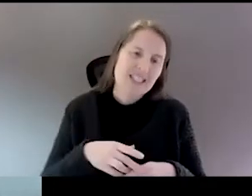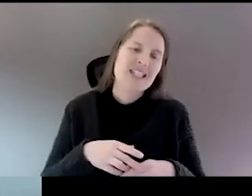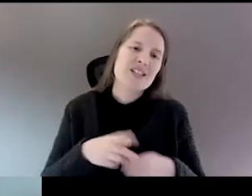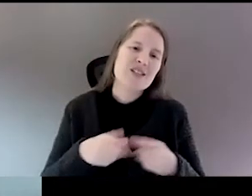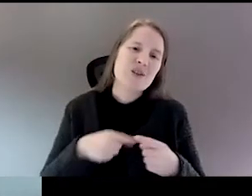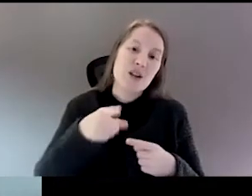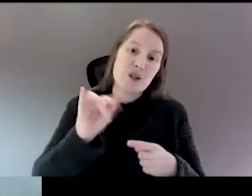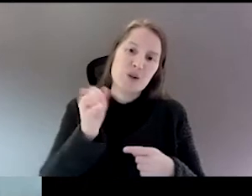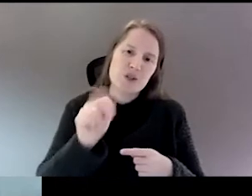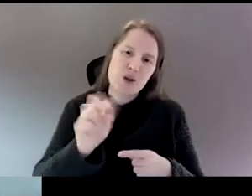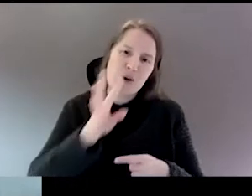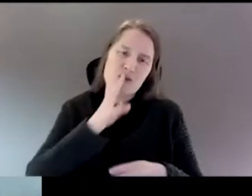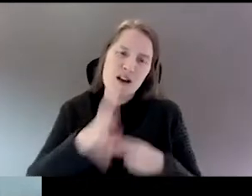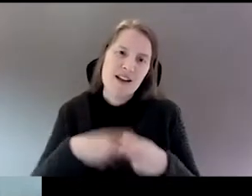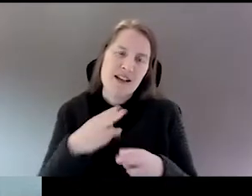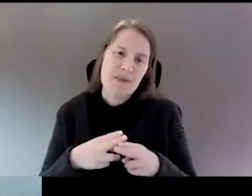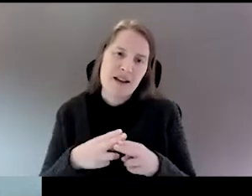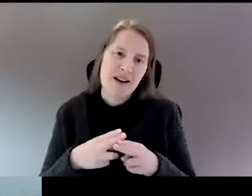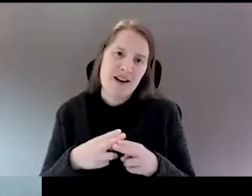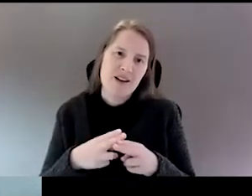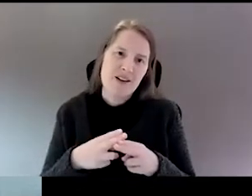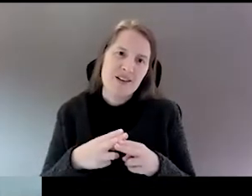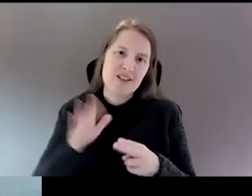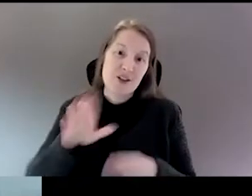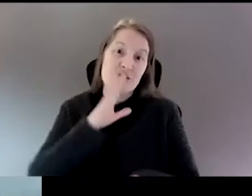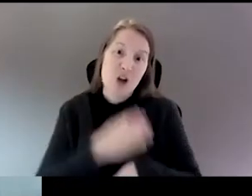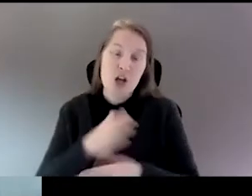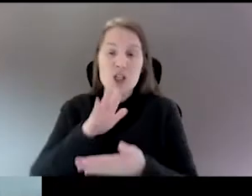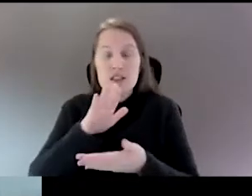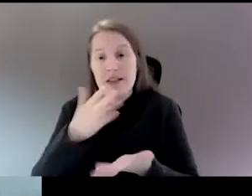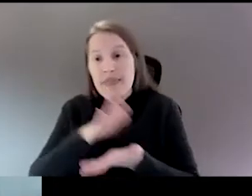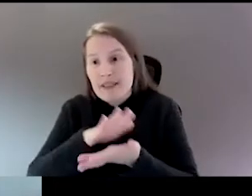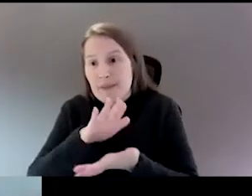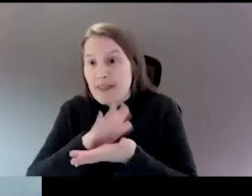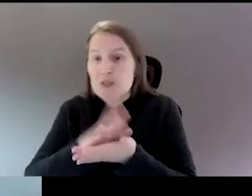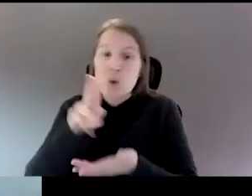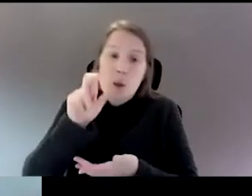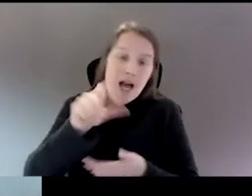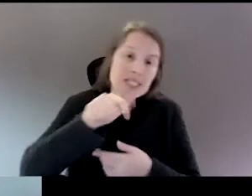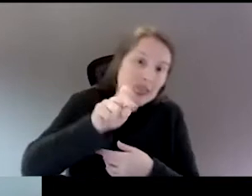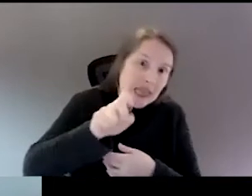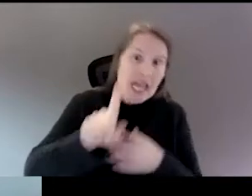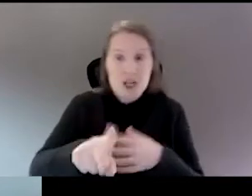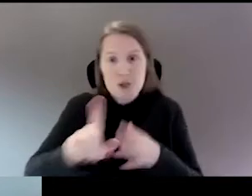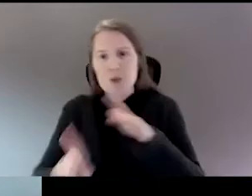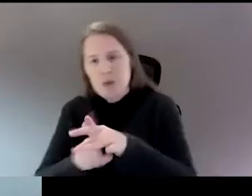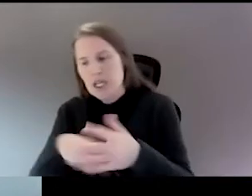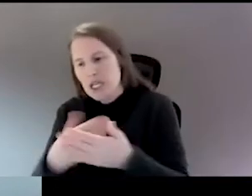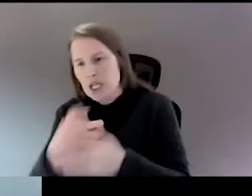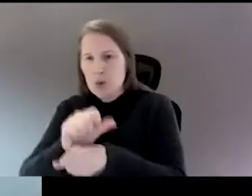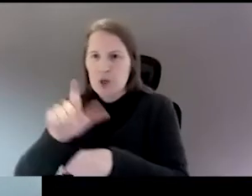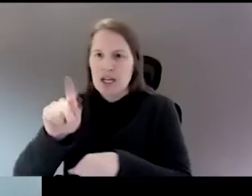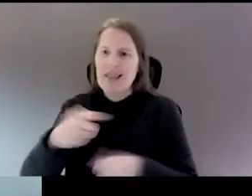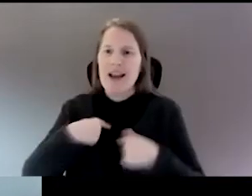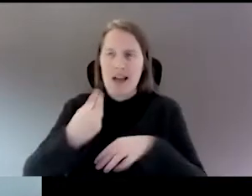about your daughter's school bus showing up late, and then you get into work late, I immediately flashed back to my own childhood and